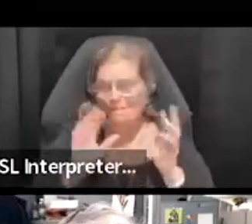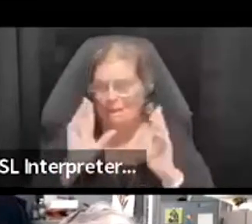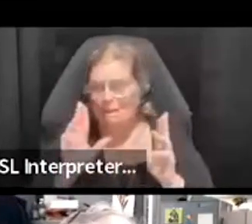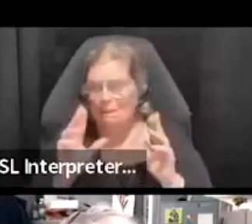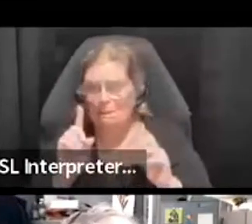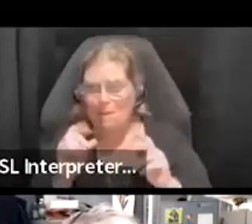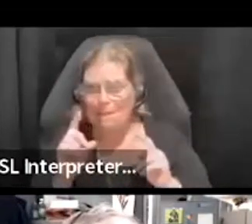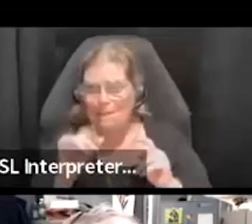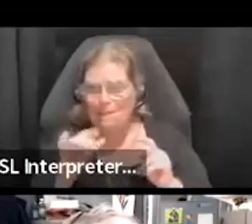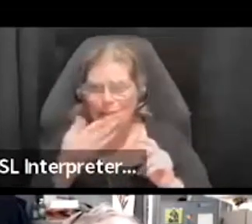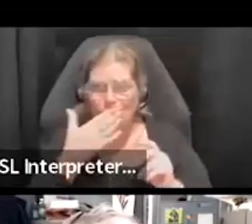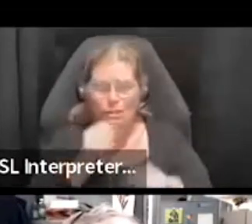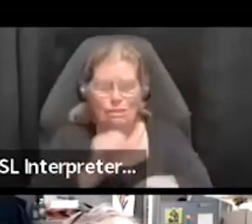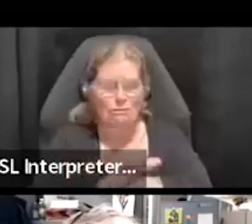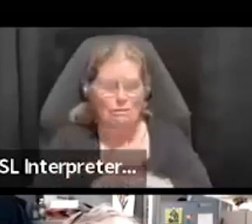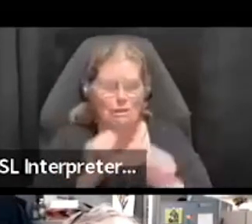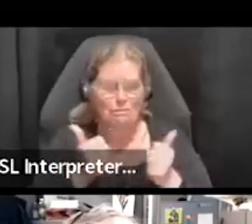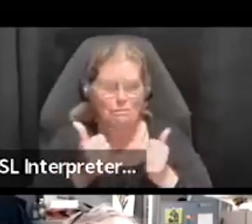for group one.